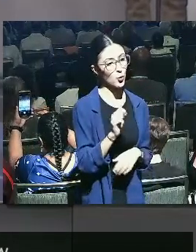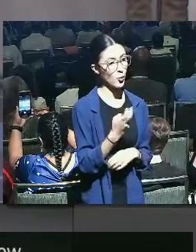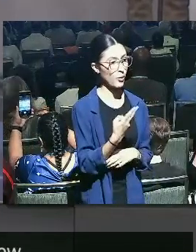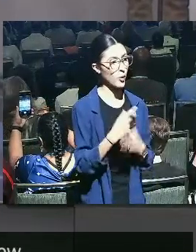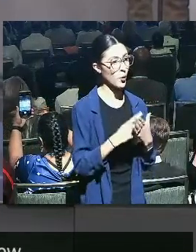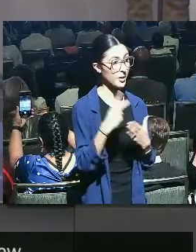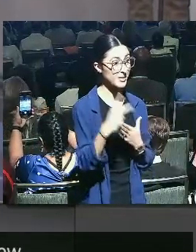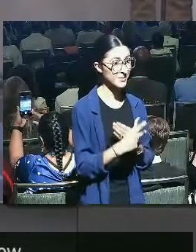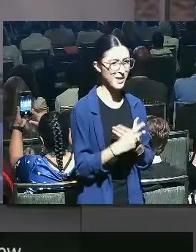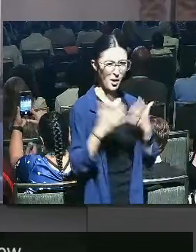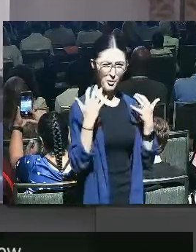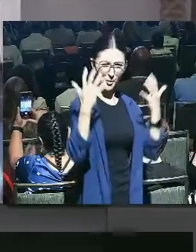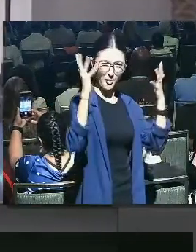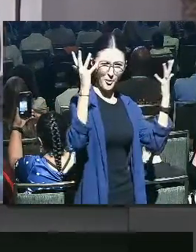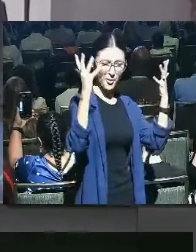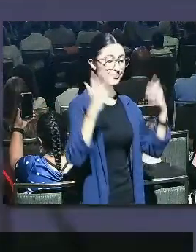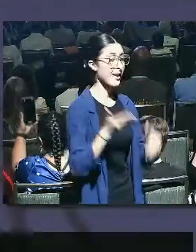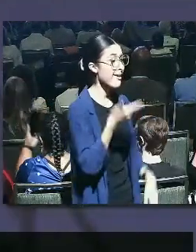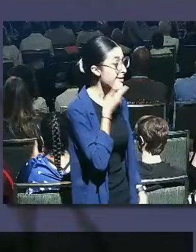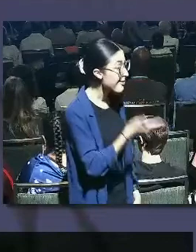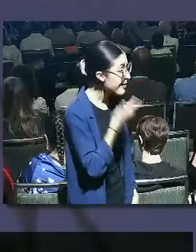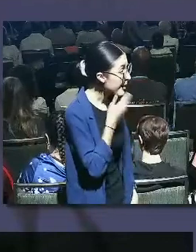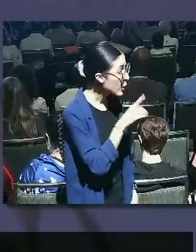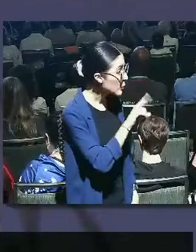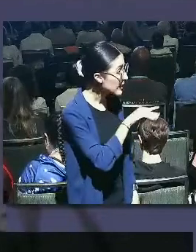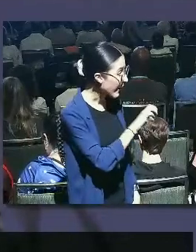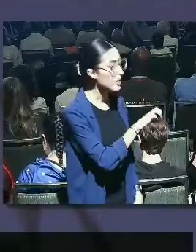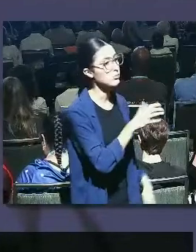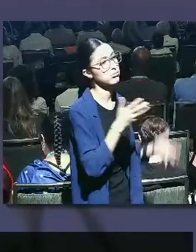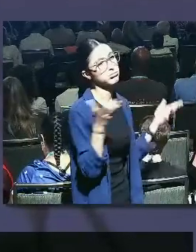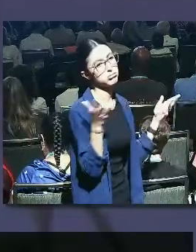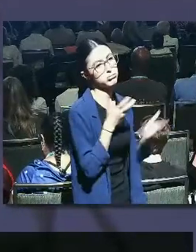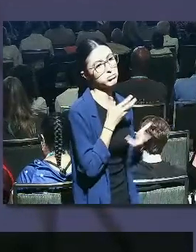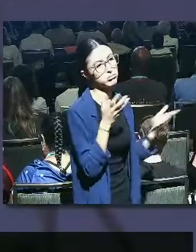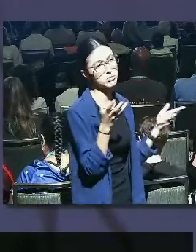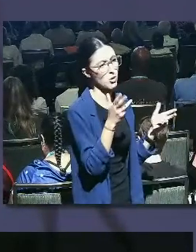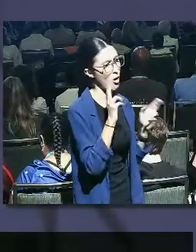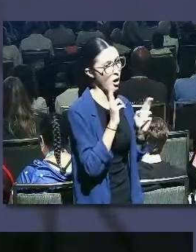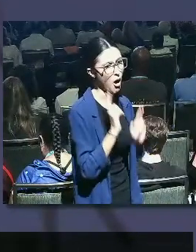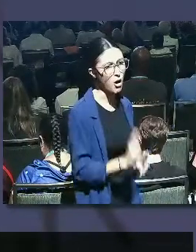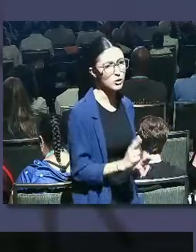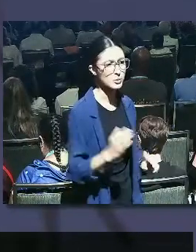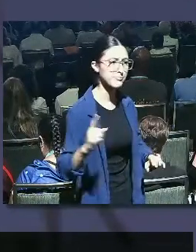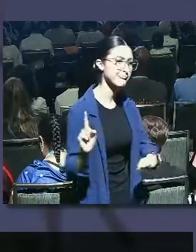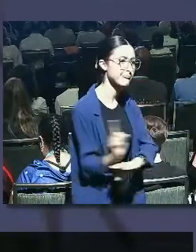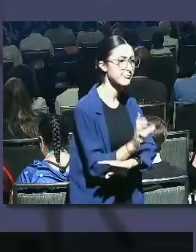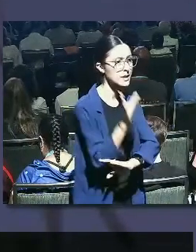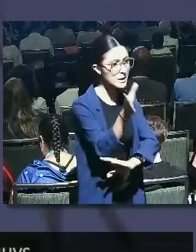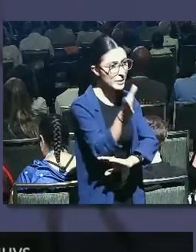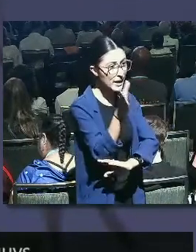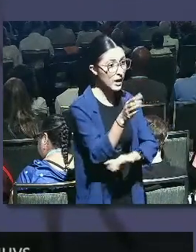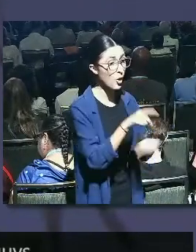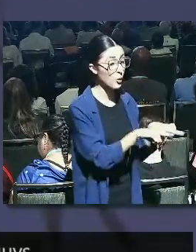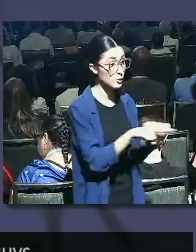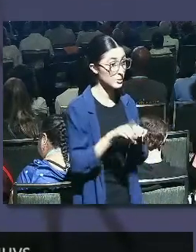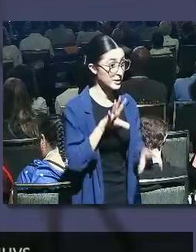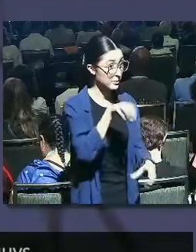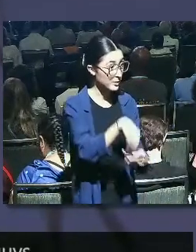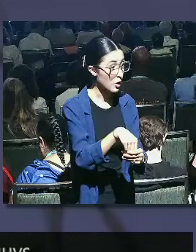Well, thank you, Dave. It is a great honor to be speaking with you guys and now to be part of Hope